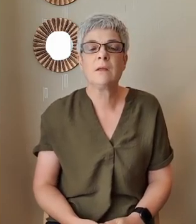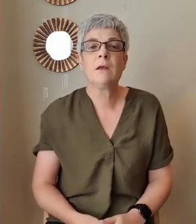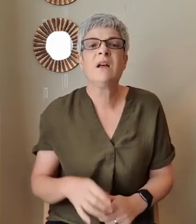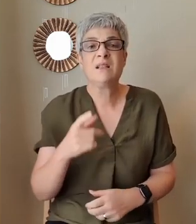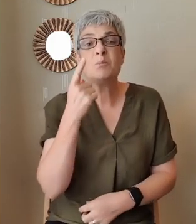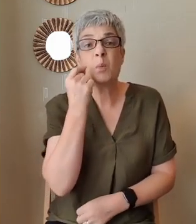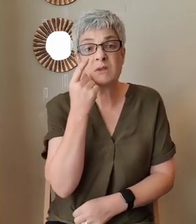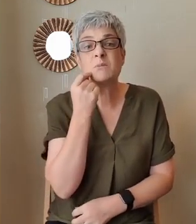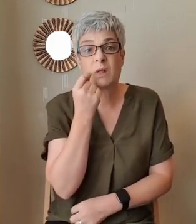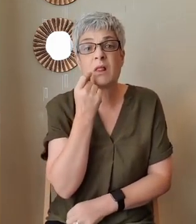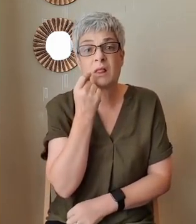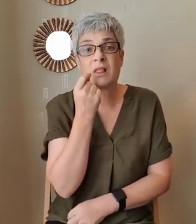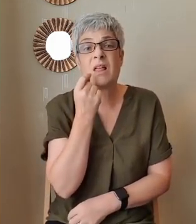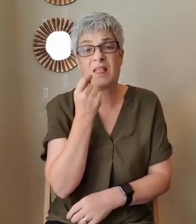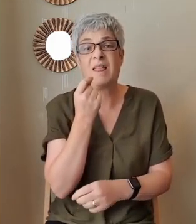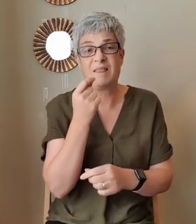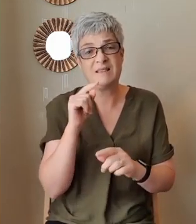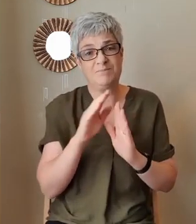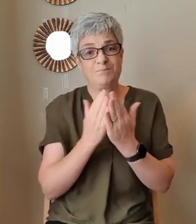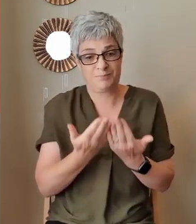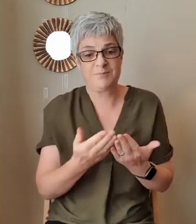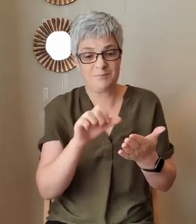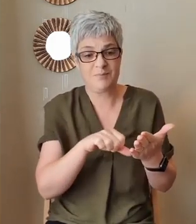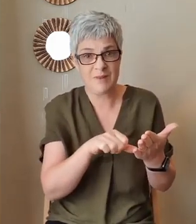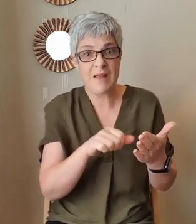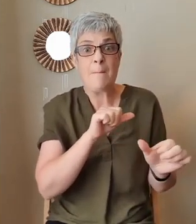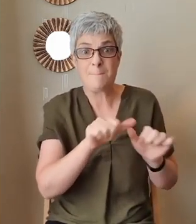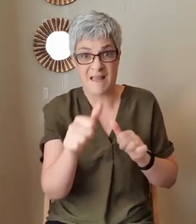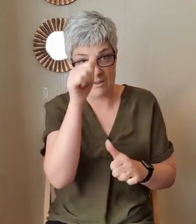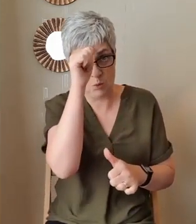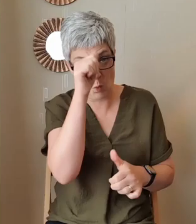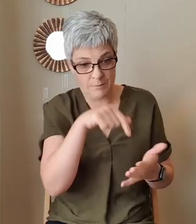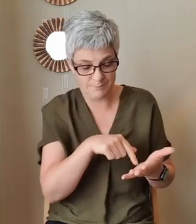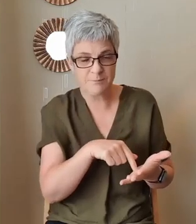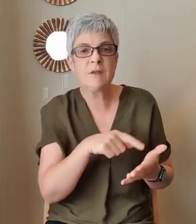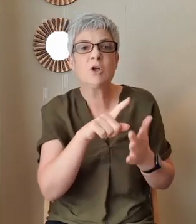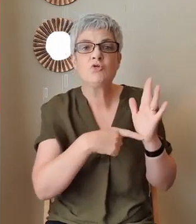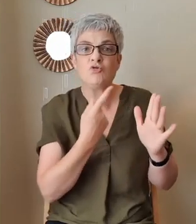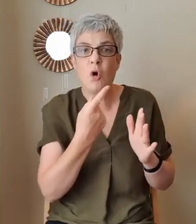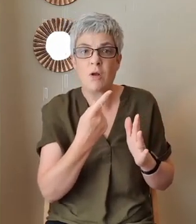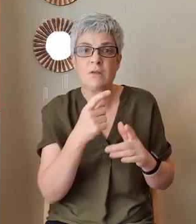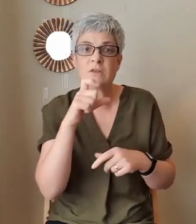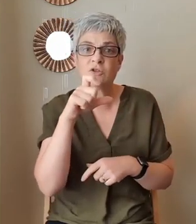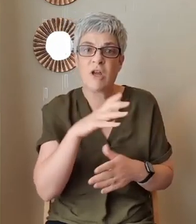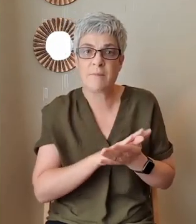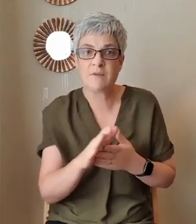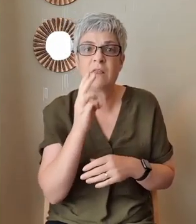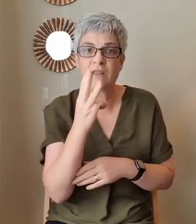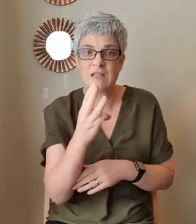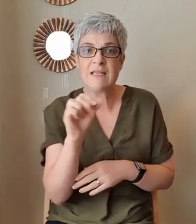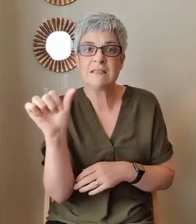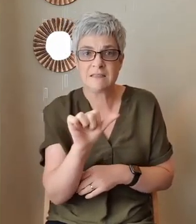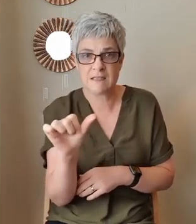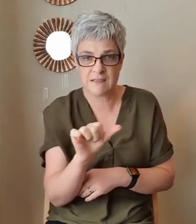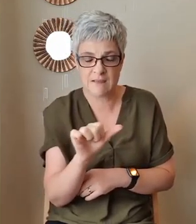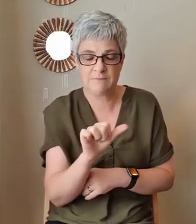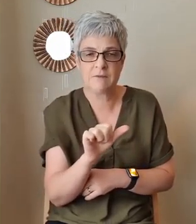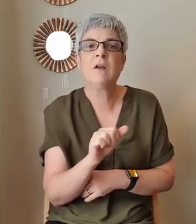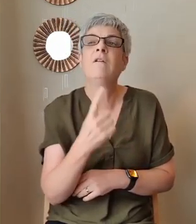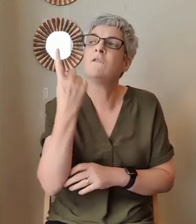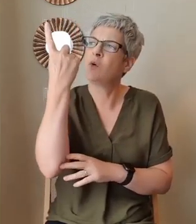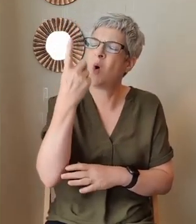This perhaps the best known verse in all of Scripture, John chapter 3, verse 16. For God so loved the